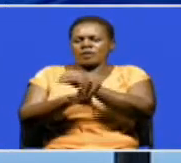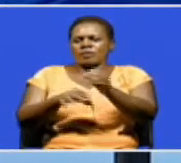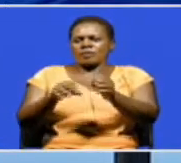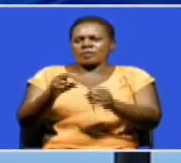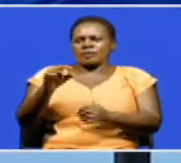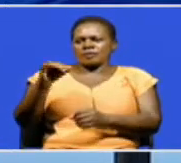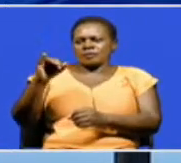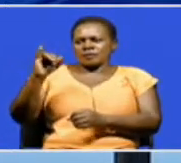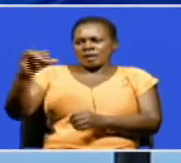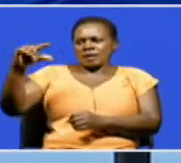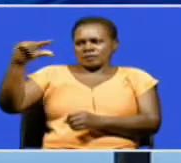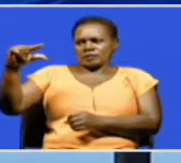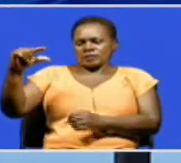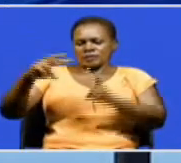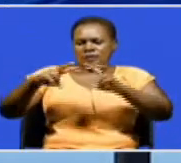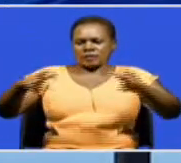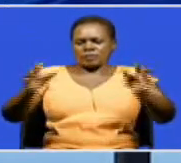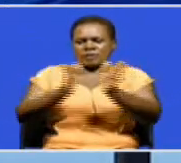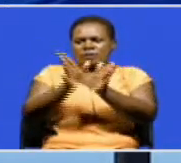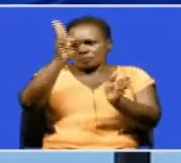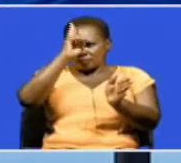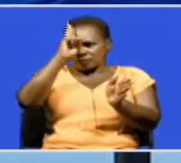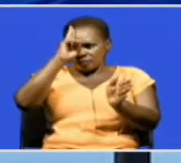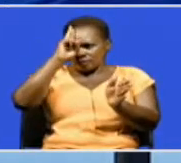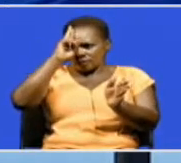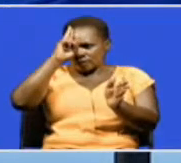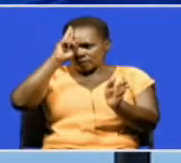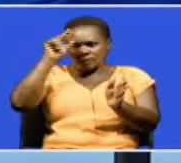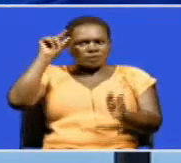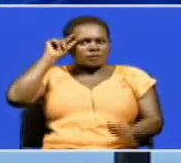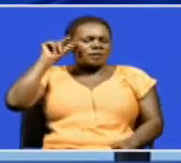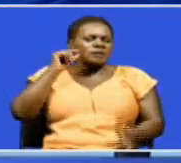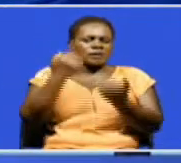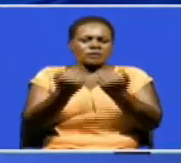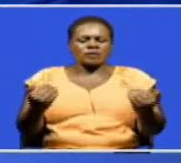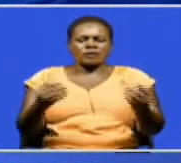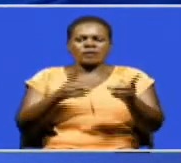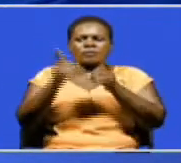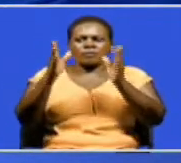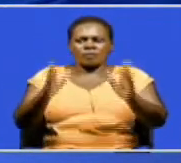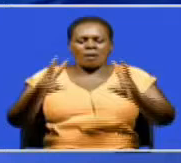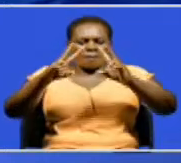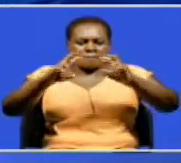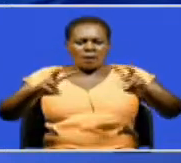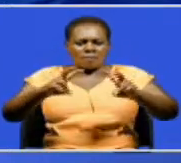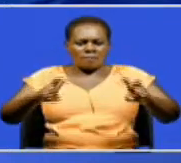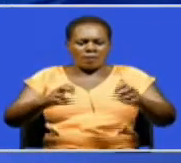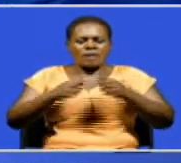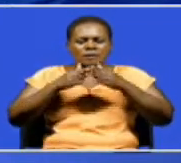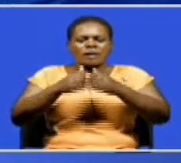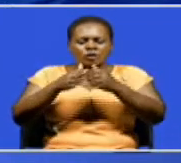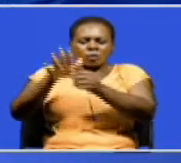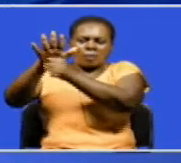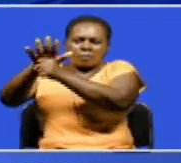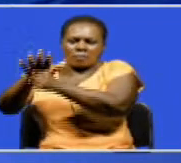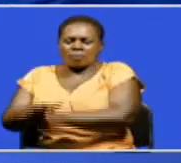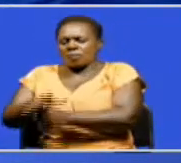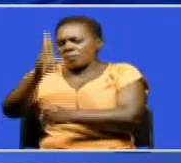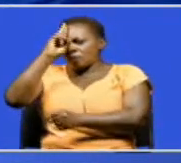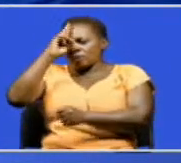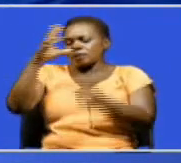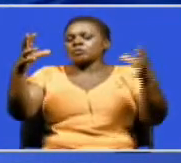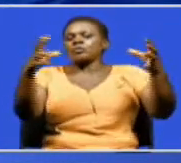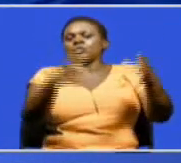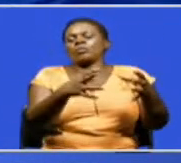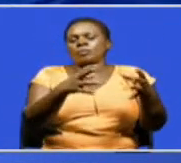Inspector General of Police Hillary Mutyambai has directed the Gender and Children's Directorate to probe sexual harassment allegations in the police